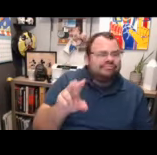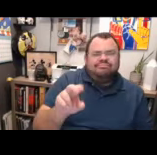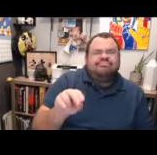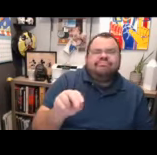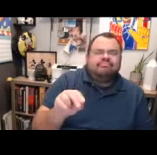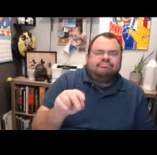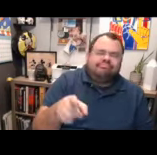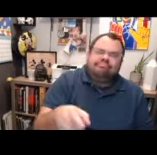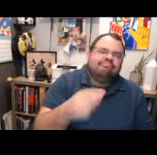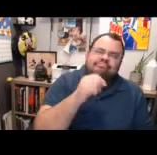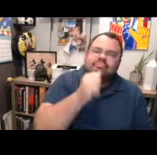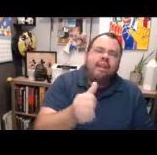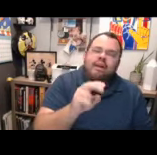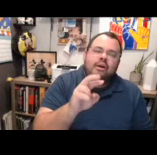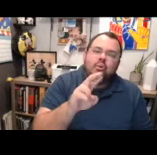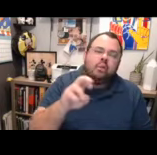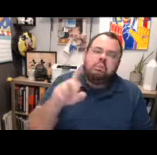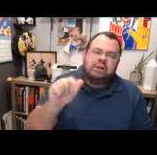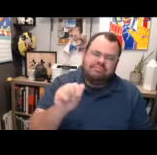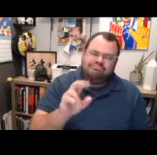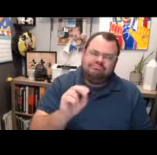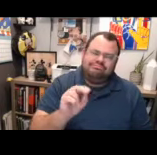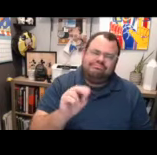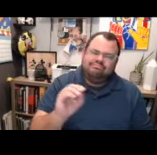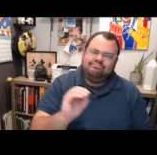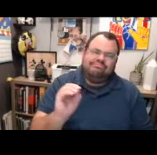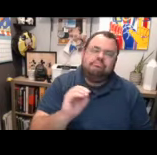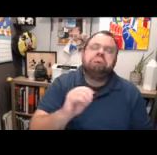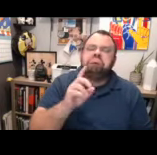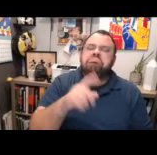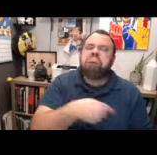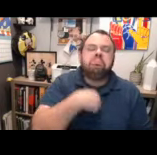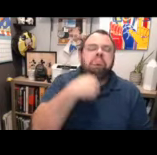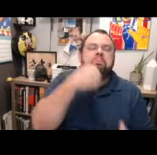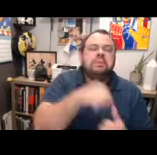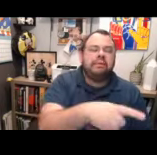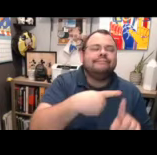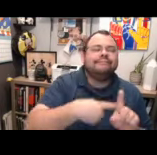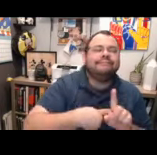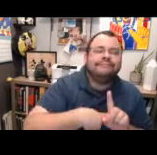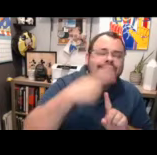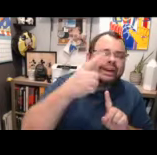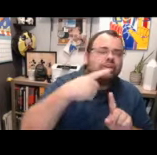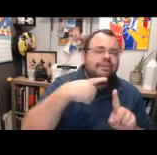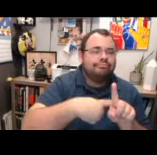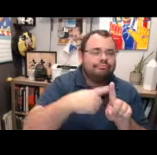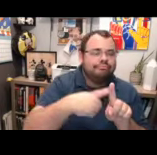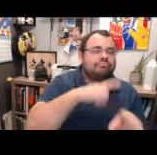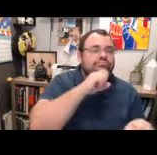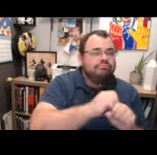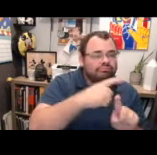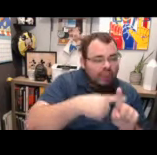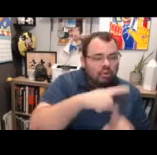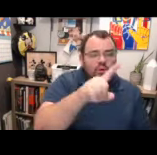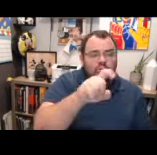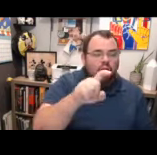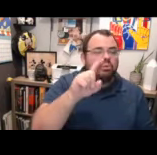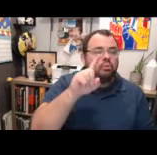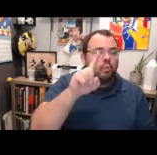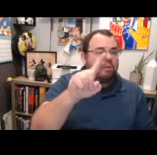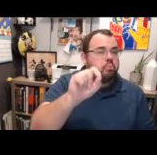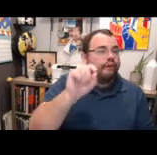Now, my dad, he didn't think it was rubella. He remembered that